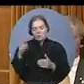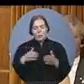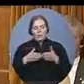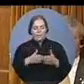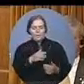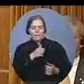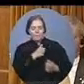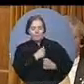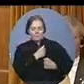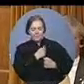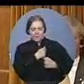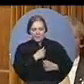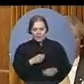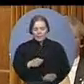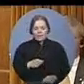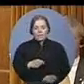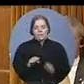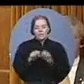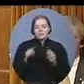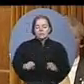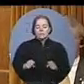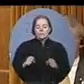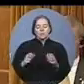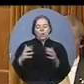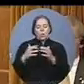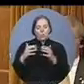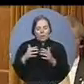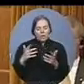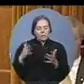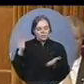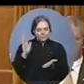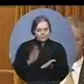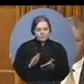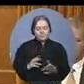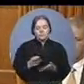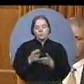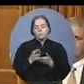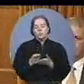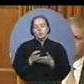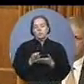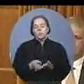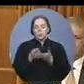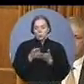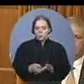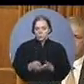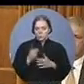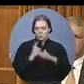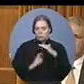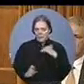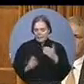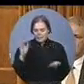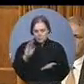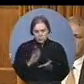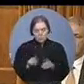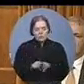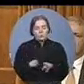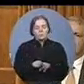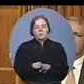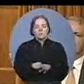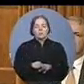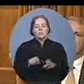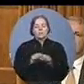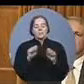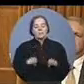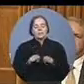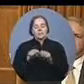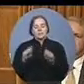systems are going to be cut. Anti-submarine capabilities cut. And worst of all, the key weapons systems to protect our sailors are